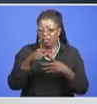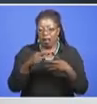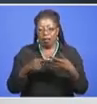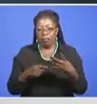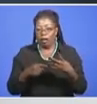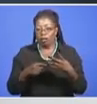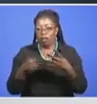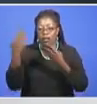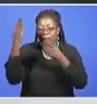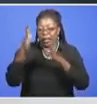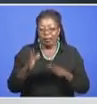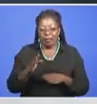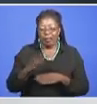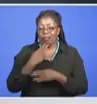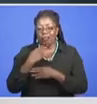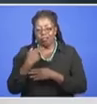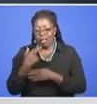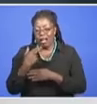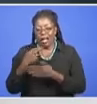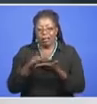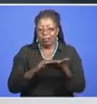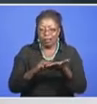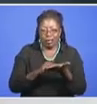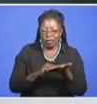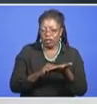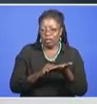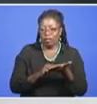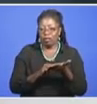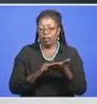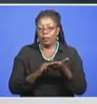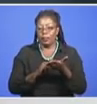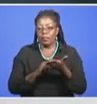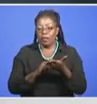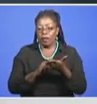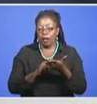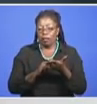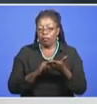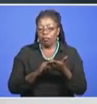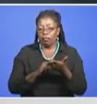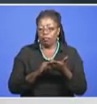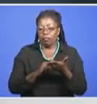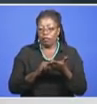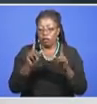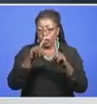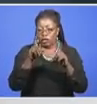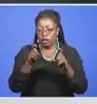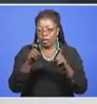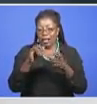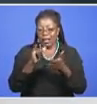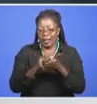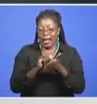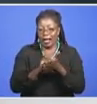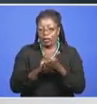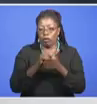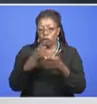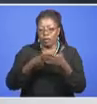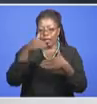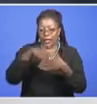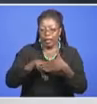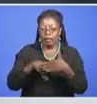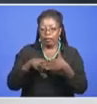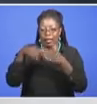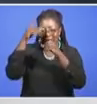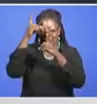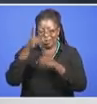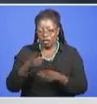Bahamians, hypertensive medication, diabetic, and that sort of thing. Is that what went into determining